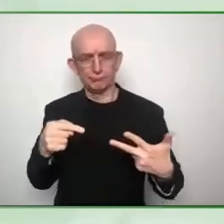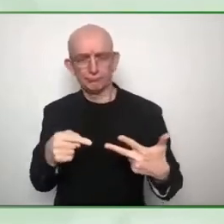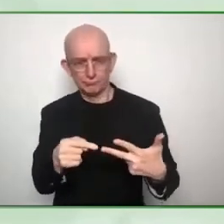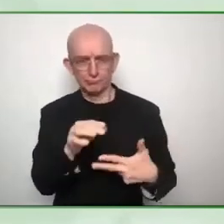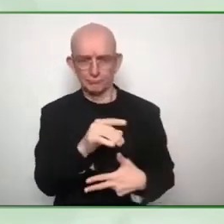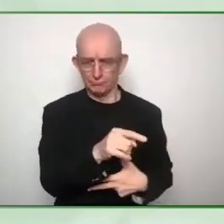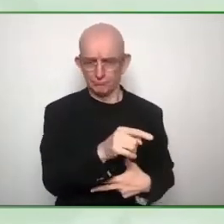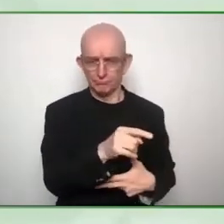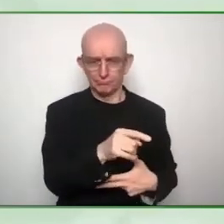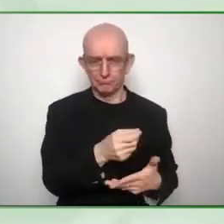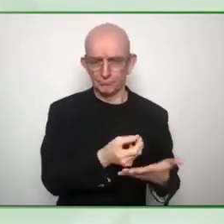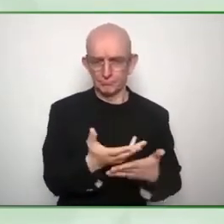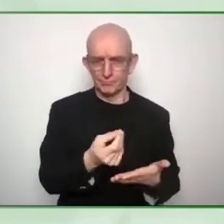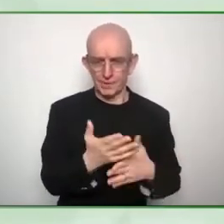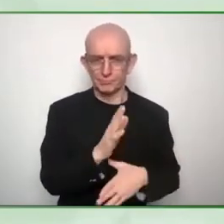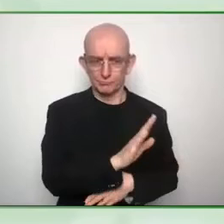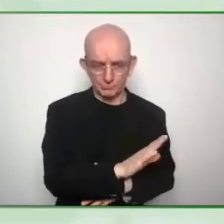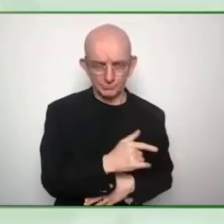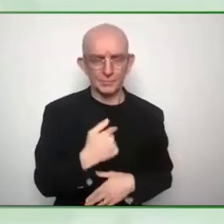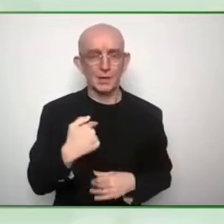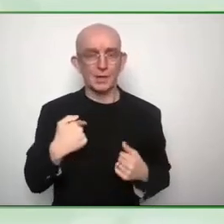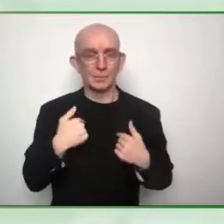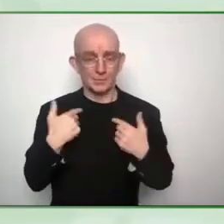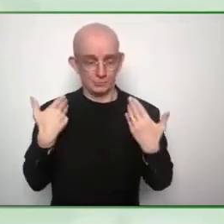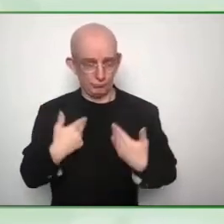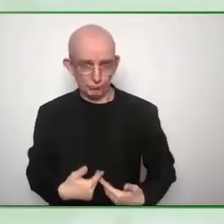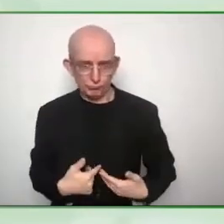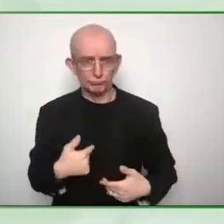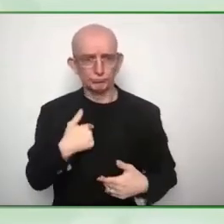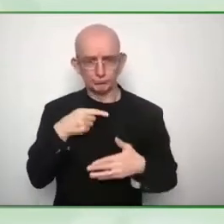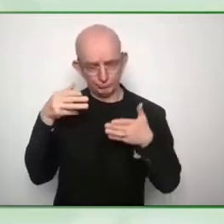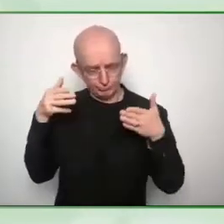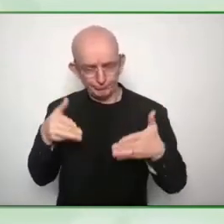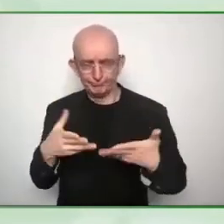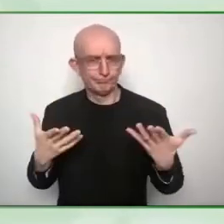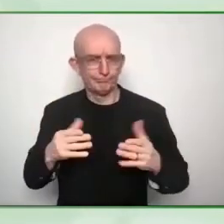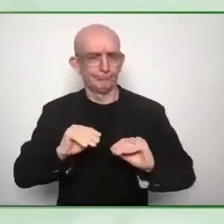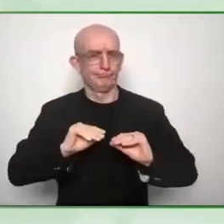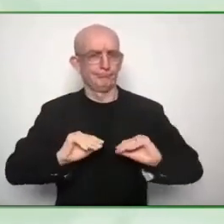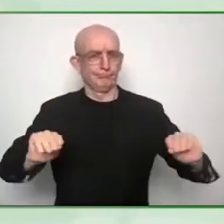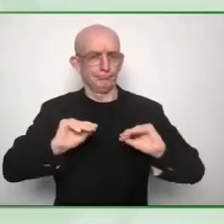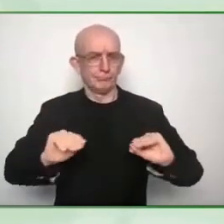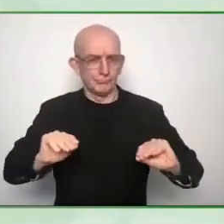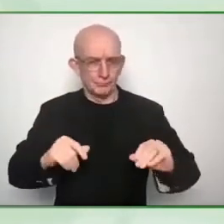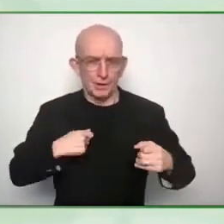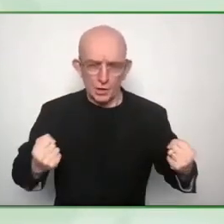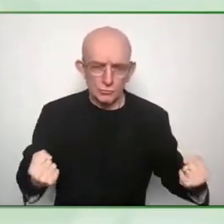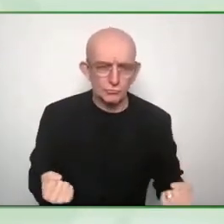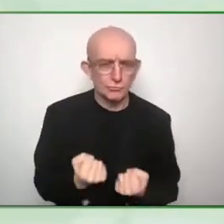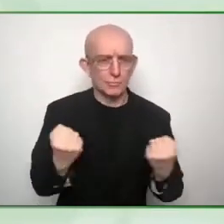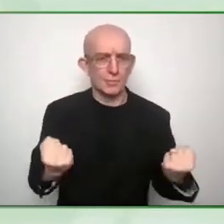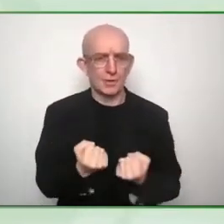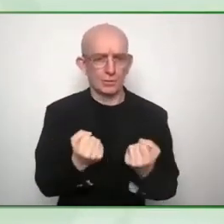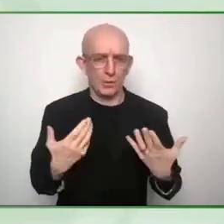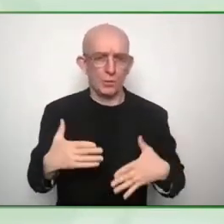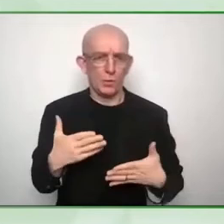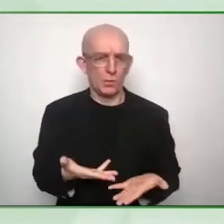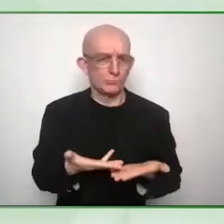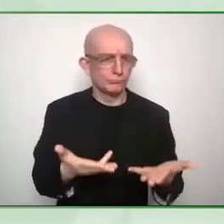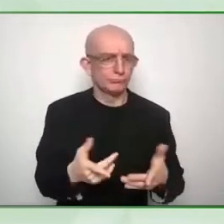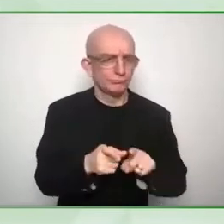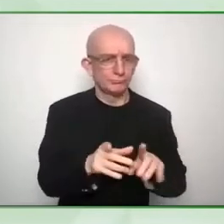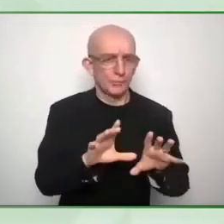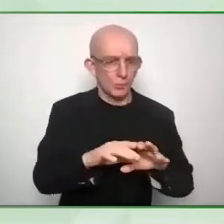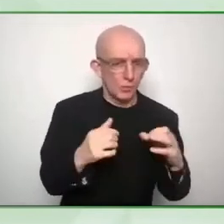credentials, certificates, and degree programs. And we also will have a strategic focus on assistive technology